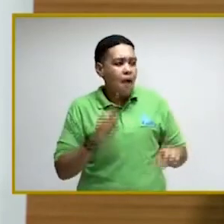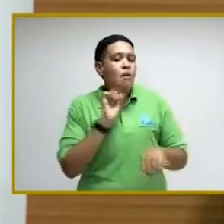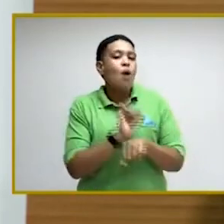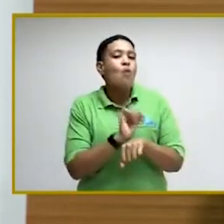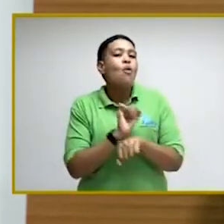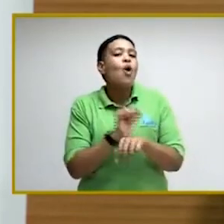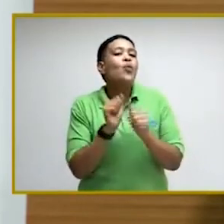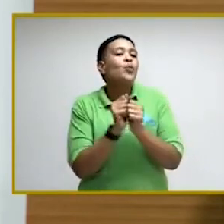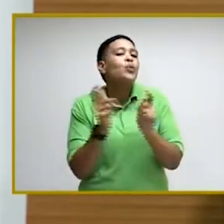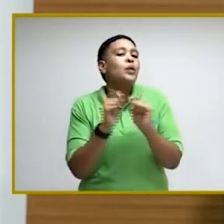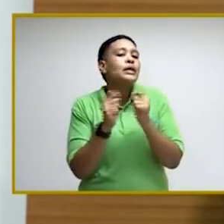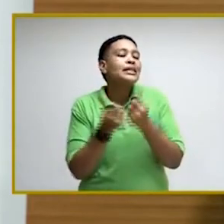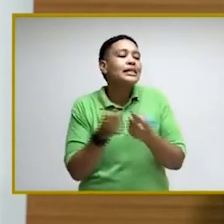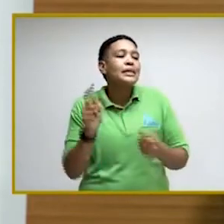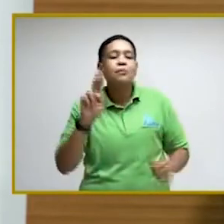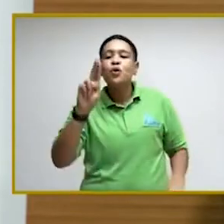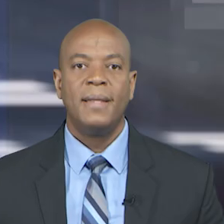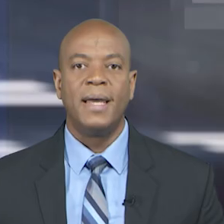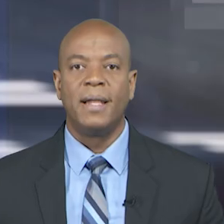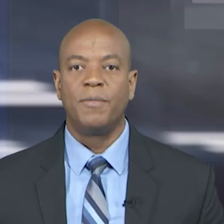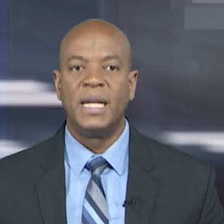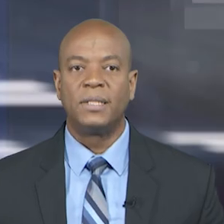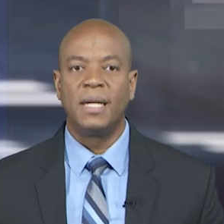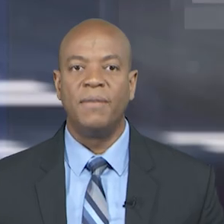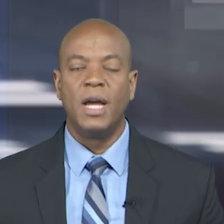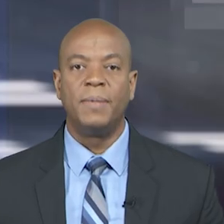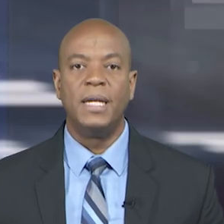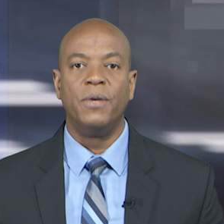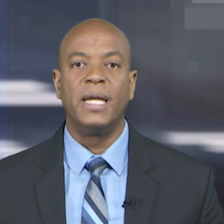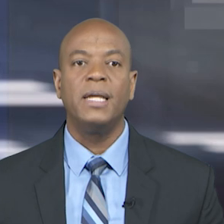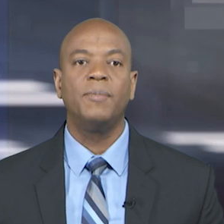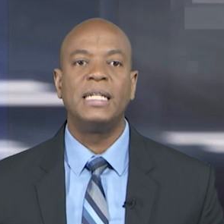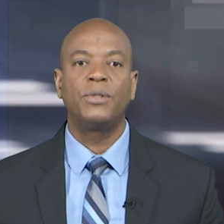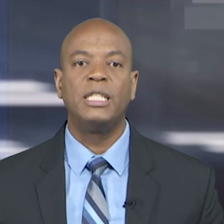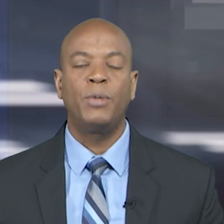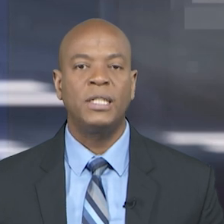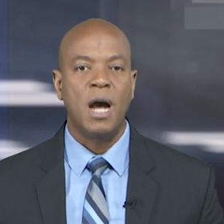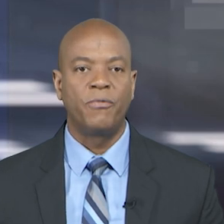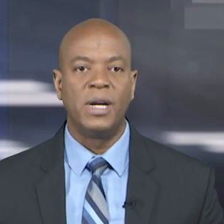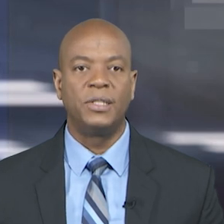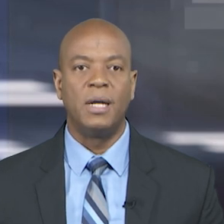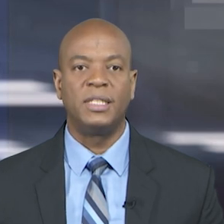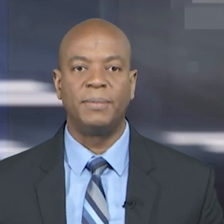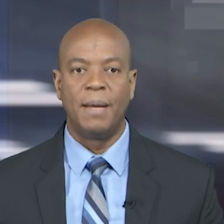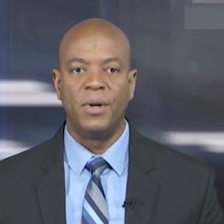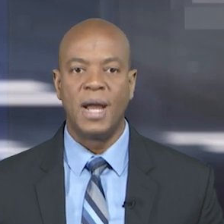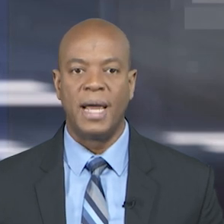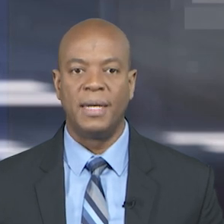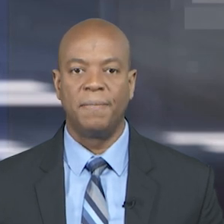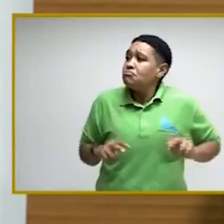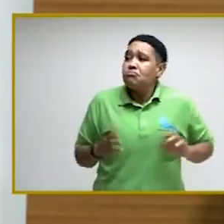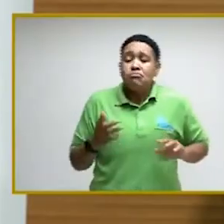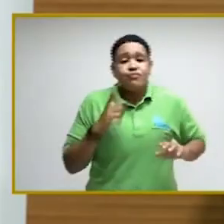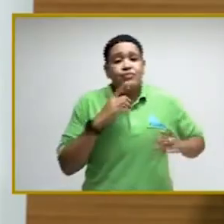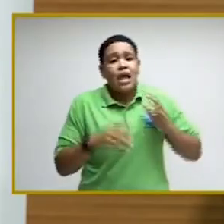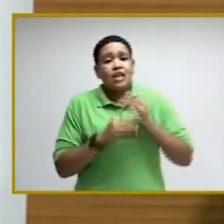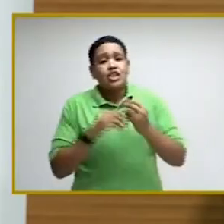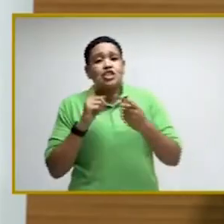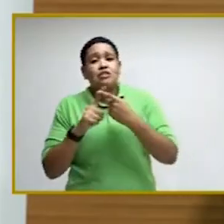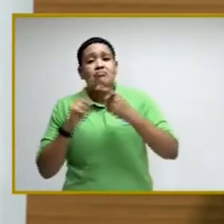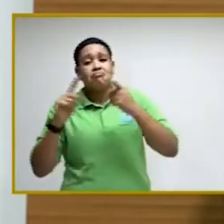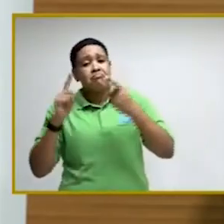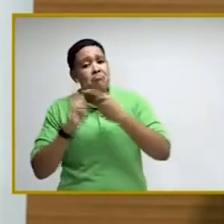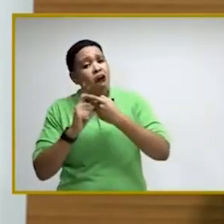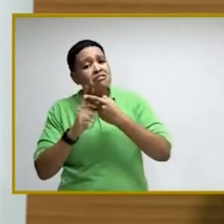working, of course, with the team at the University of the West Indies. The health minister gave the update during his ministry's press conference on September 9. The work has